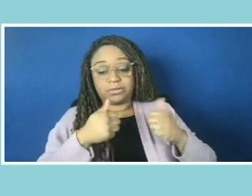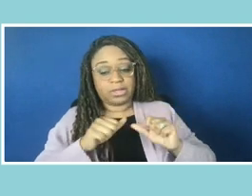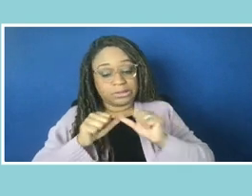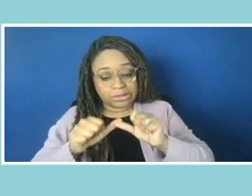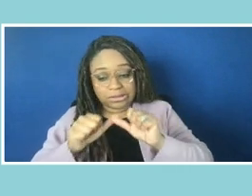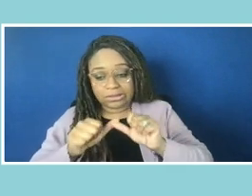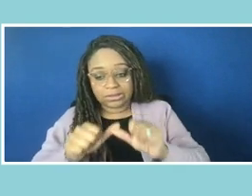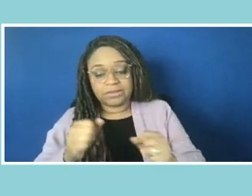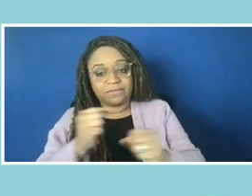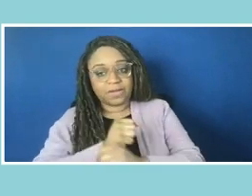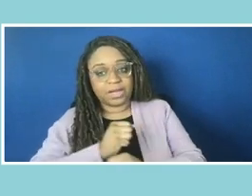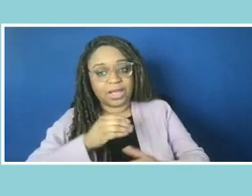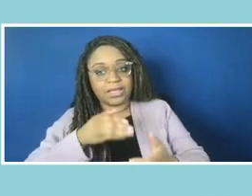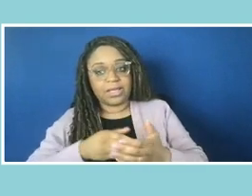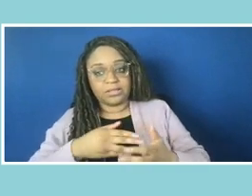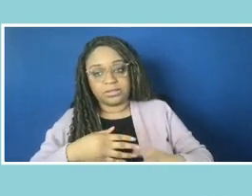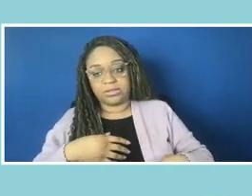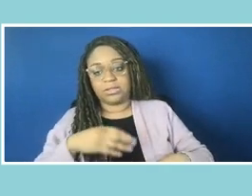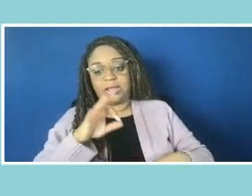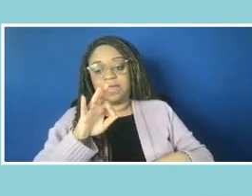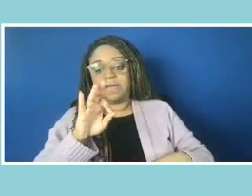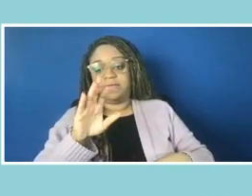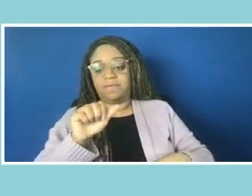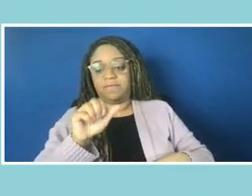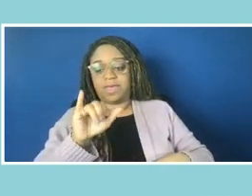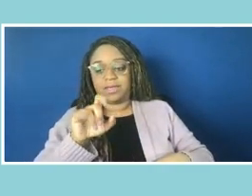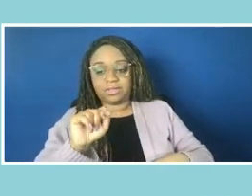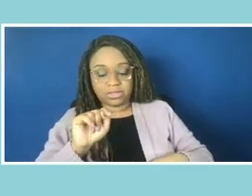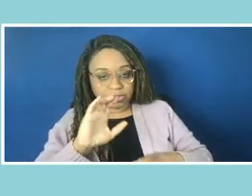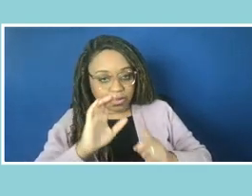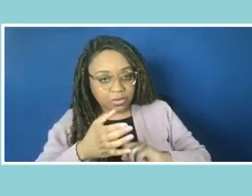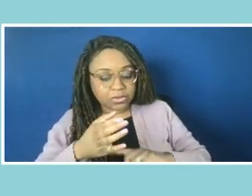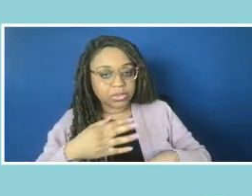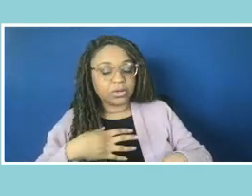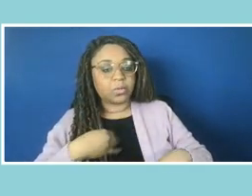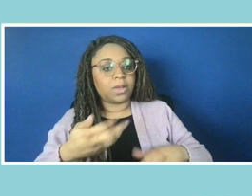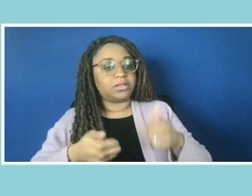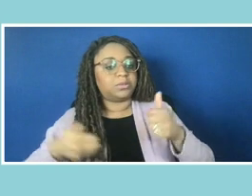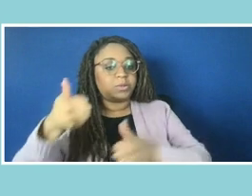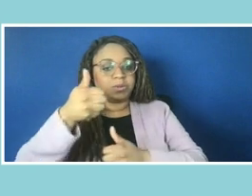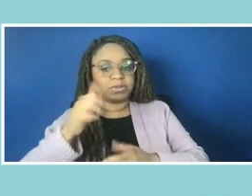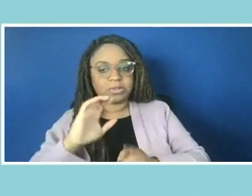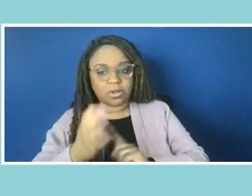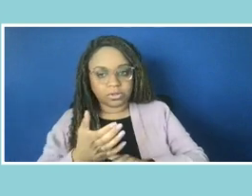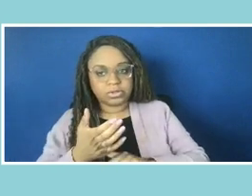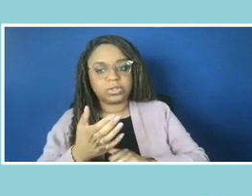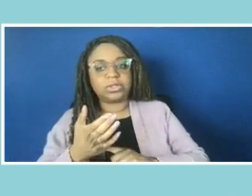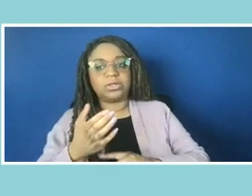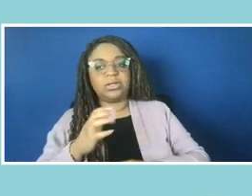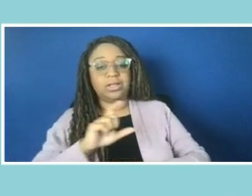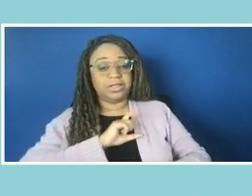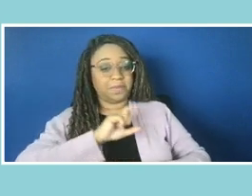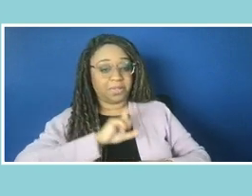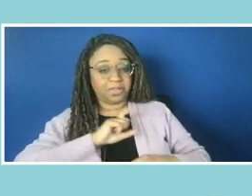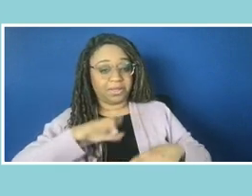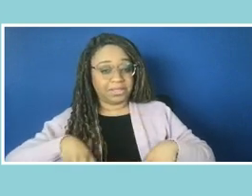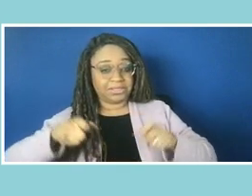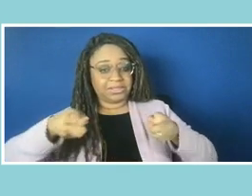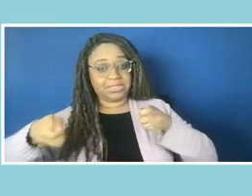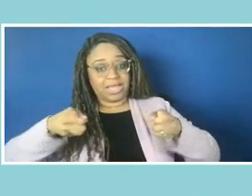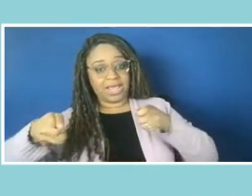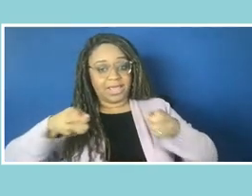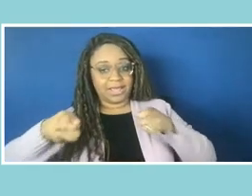culture, fascist culture, and to like where we're at in this kind of police state of the United States.